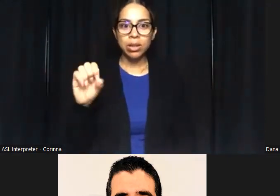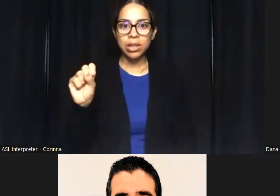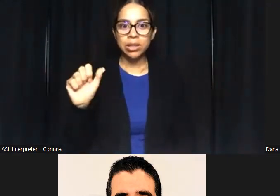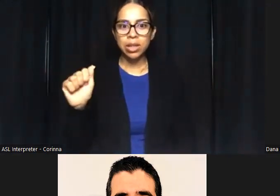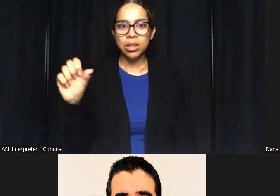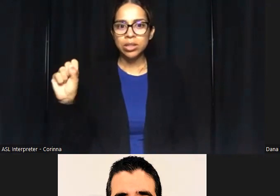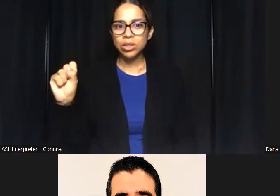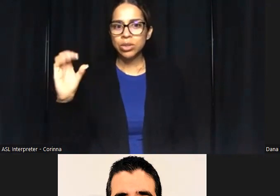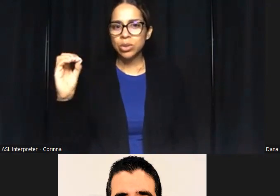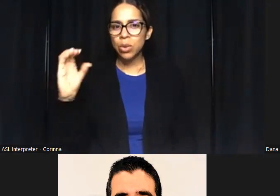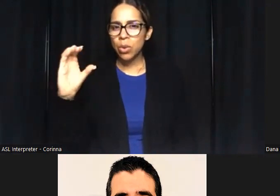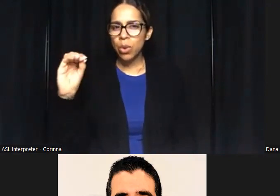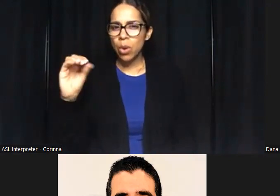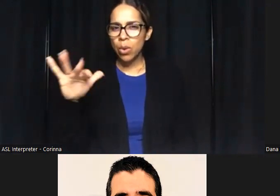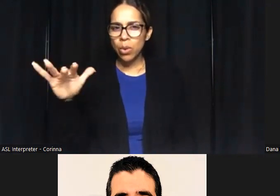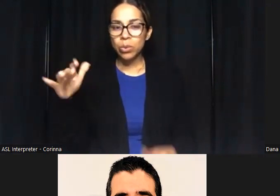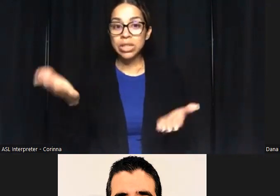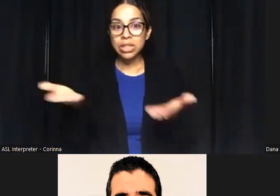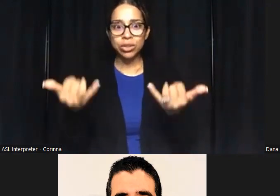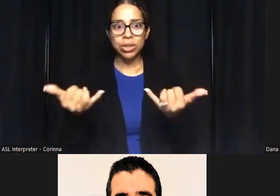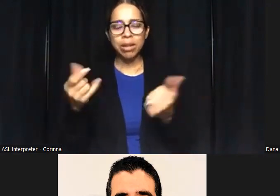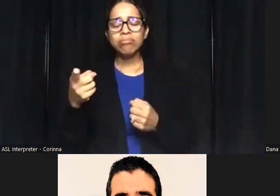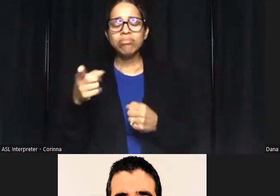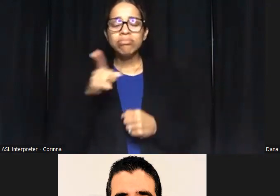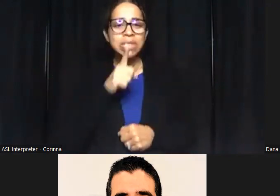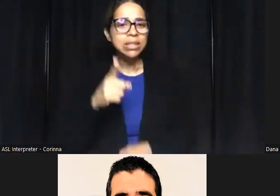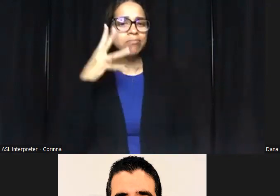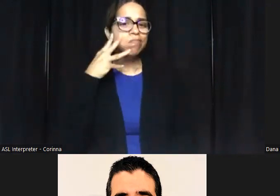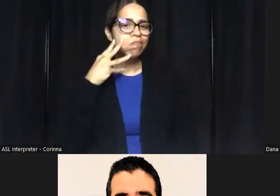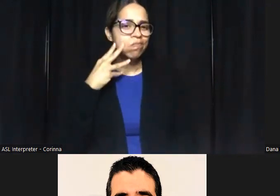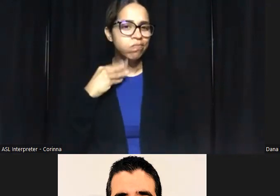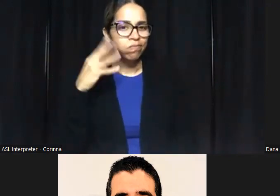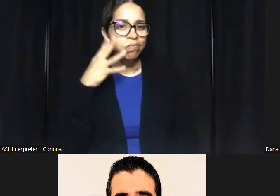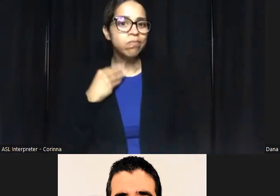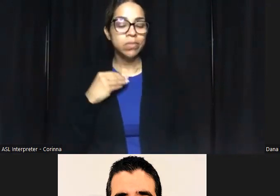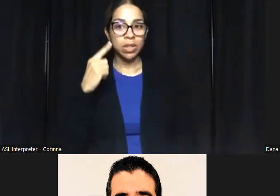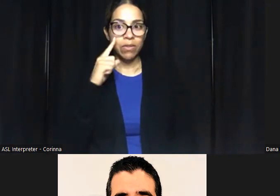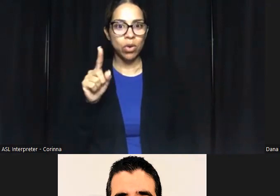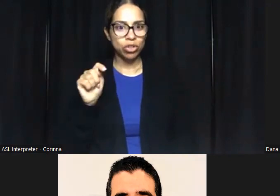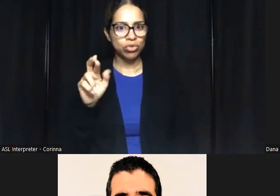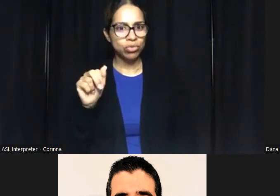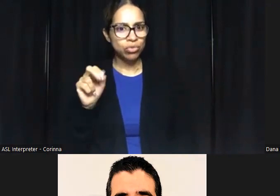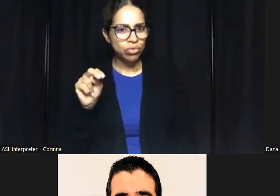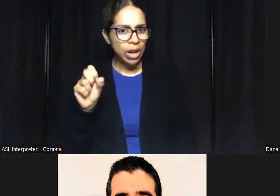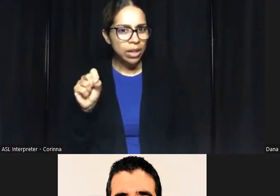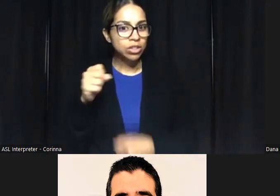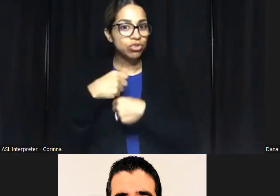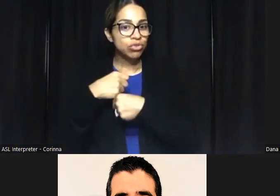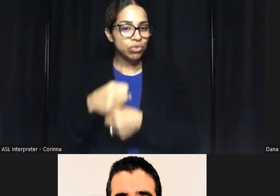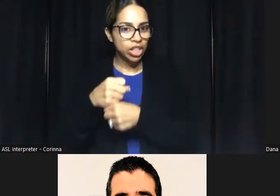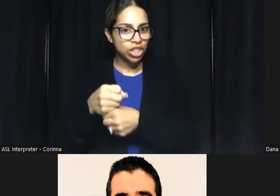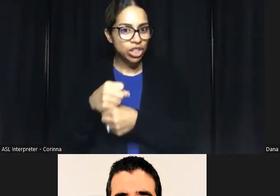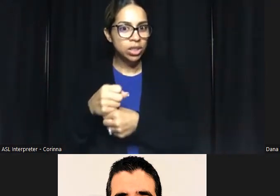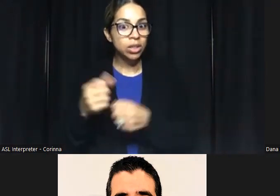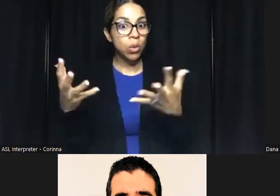because she is very experienced in transcreation, what she Yeah. translation, or what she's termed for her